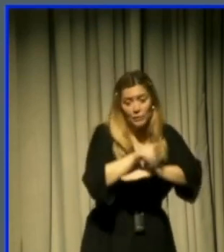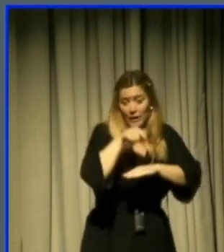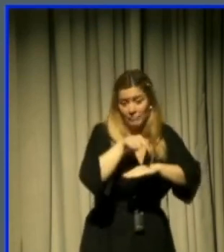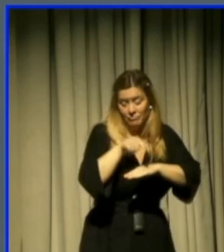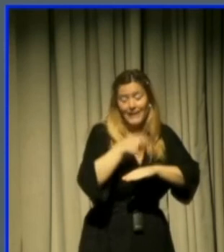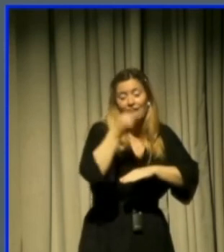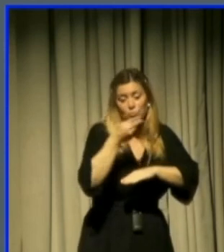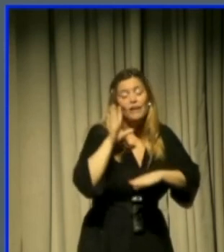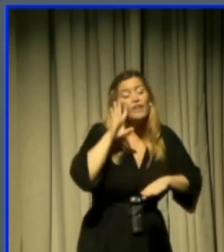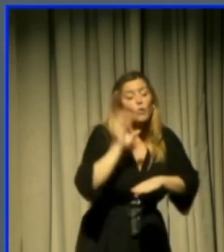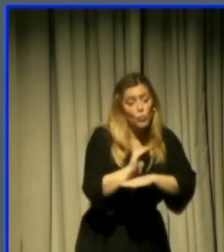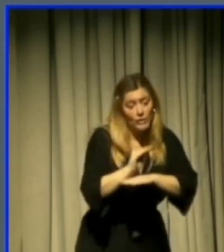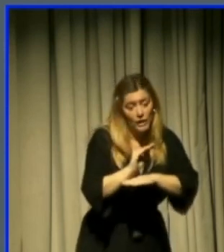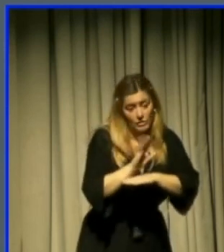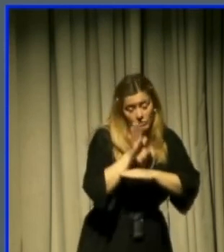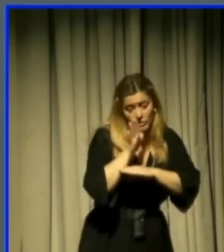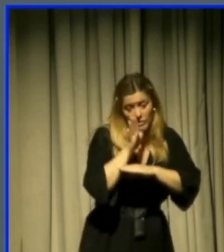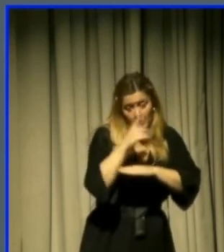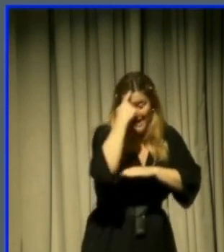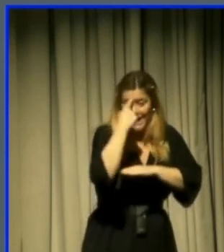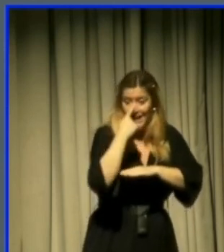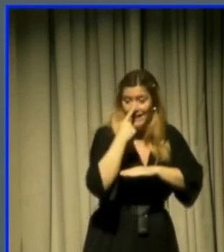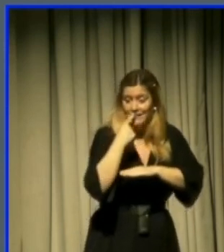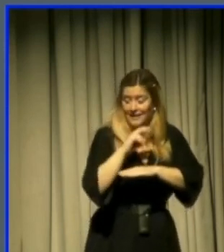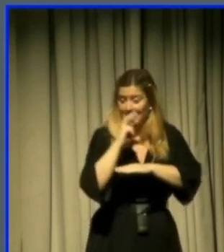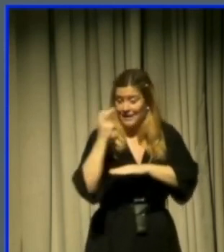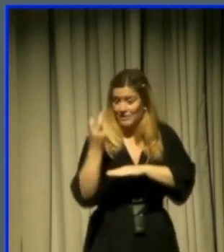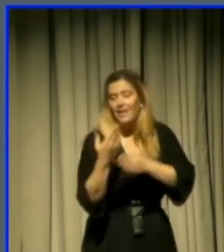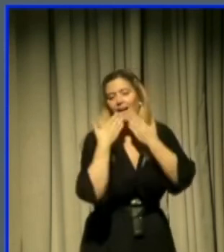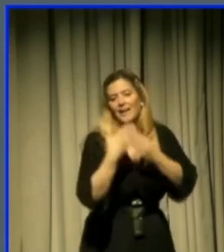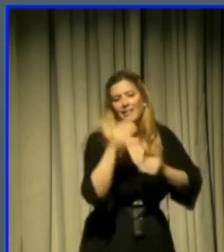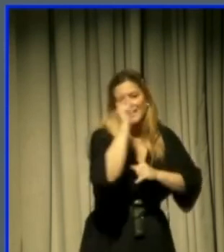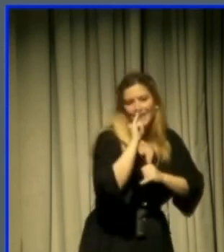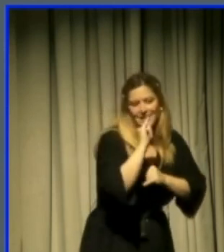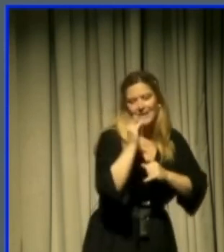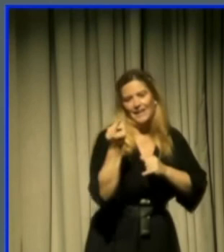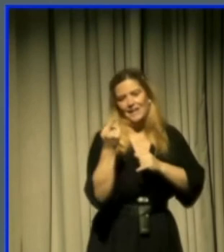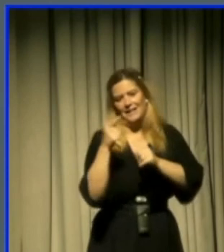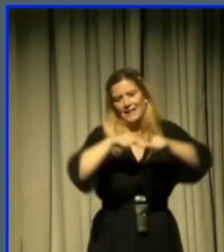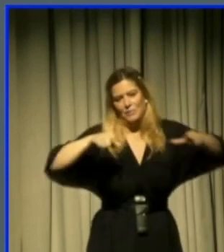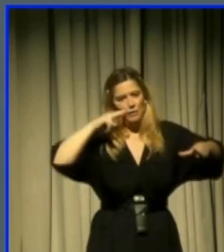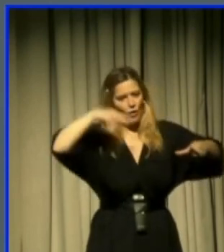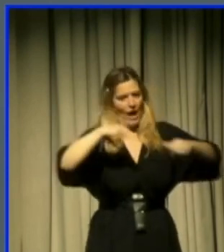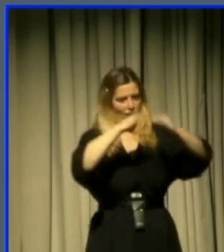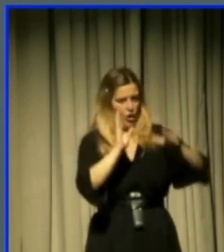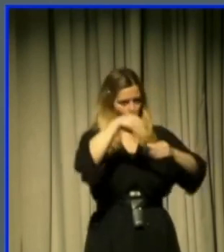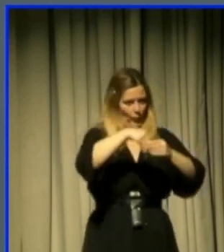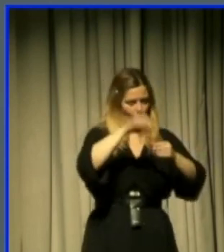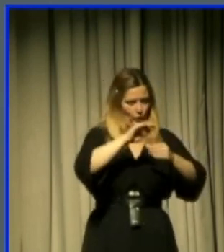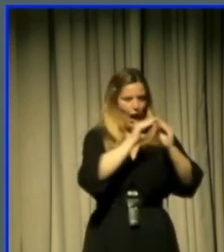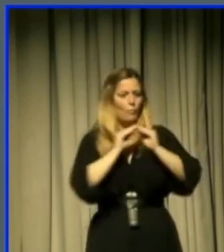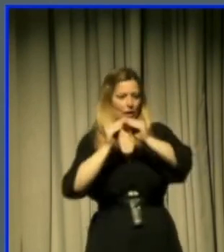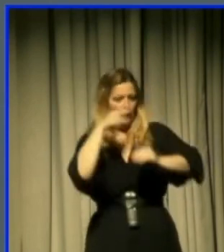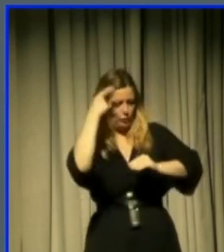face, airspace, and cultural homogenization. But as you saw, then there's this is directly linked